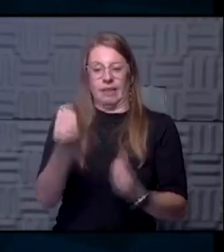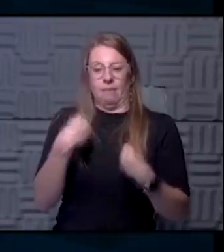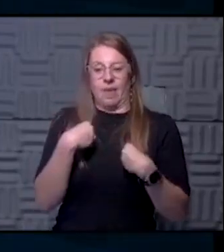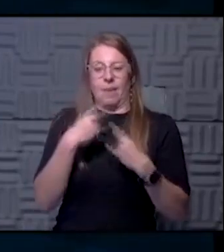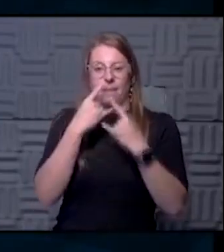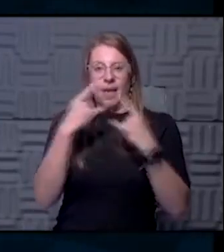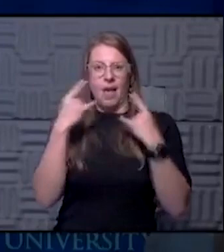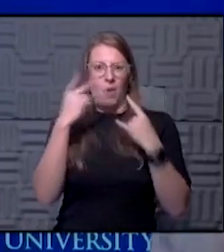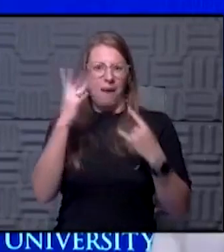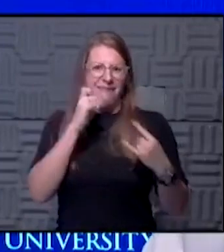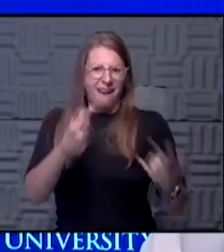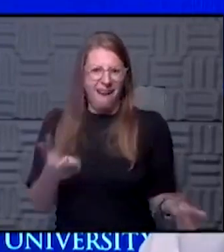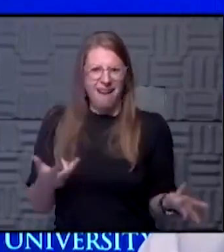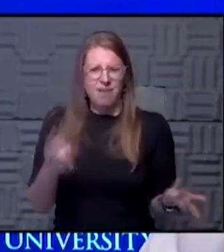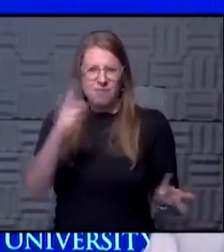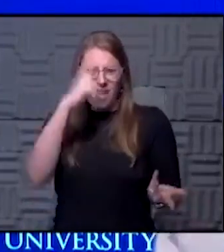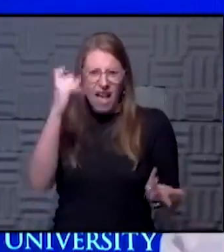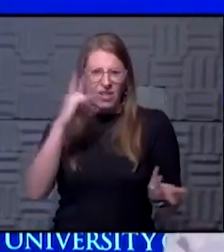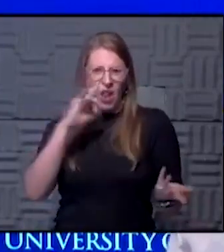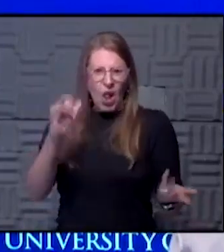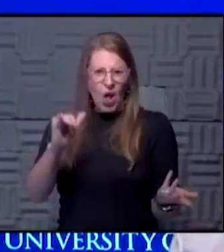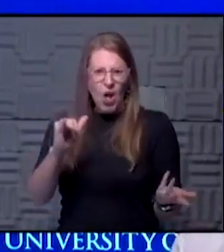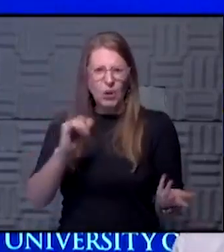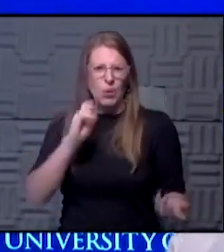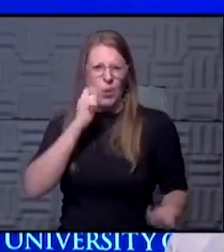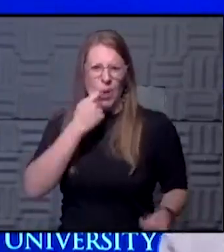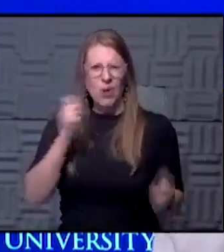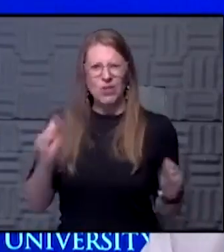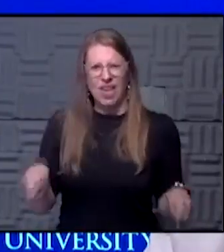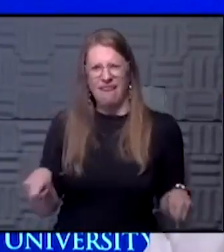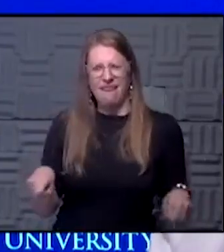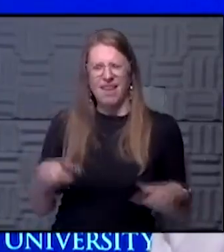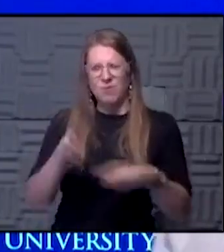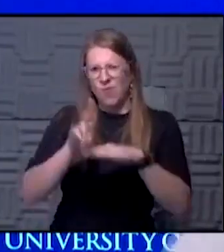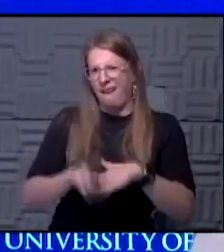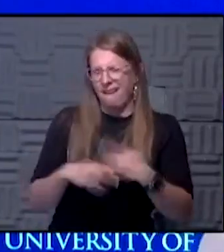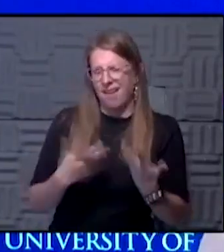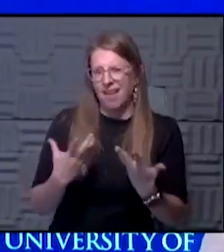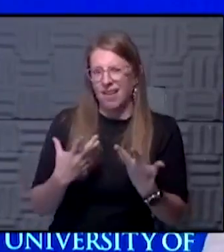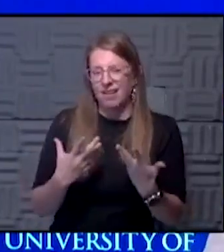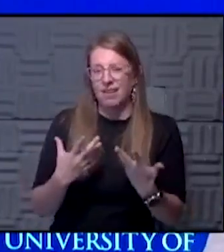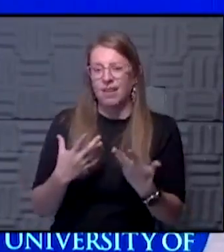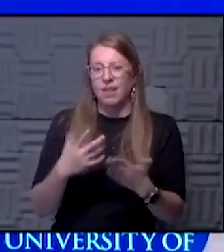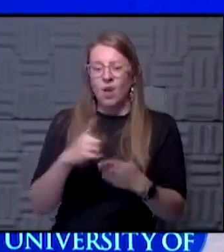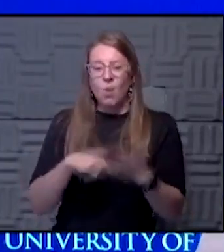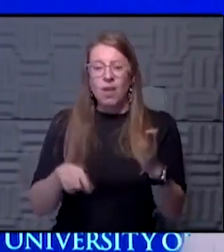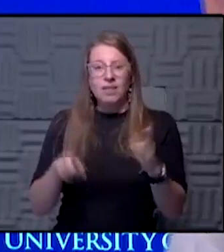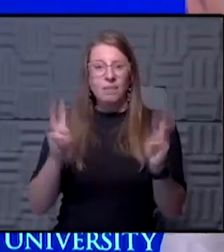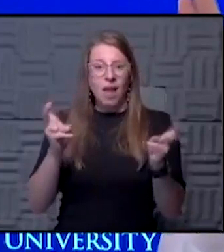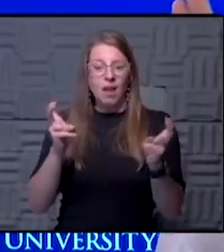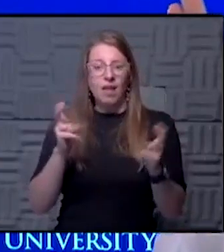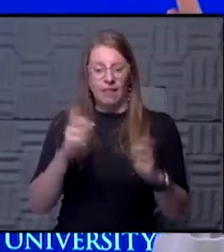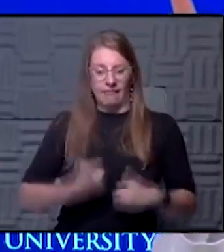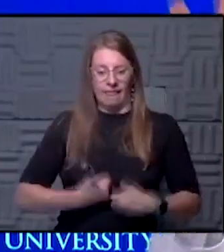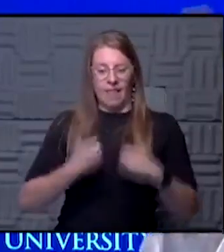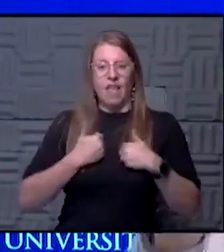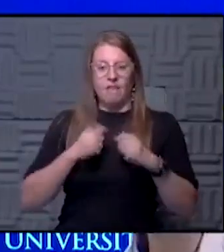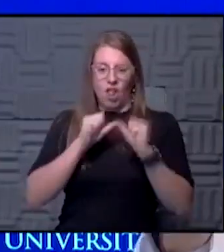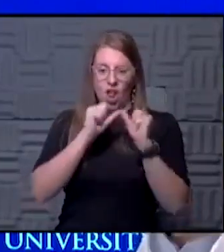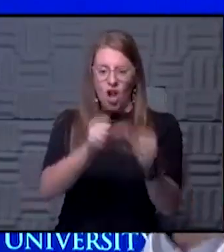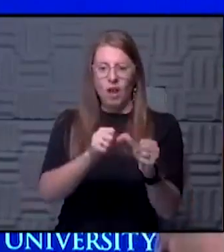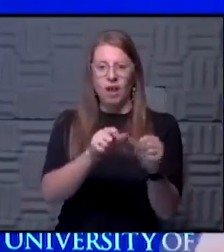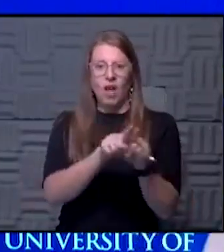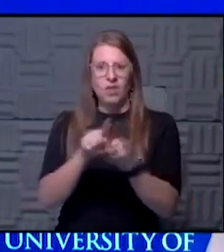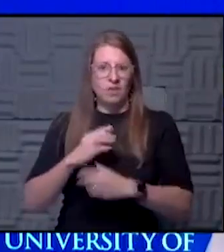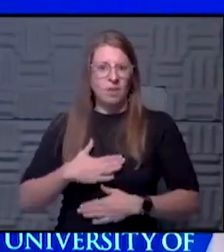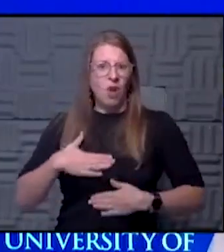those. And why shouldn't they? Because they can look so darn cool. And, you know, after all, what's the motto from Star Trek? Live long and prosper. Perfect